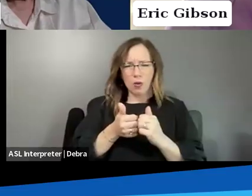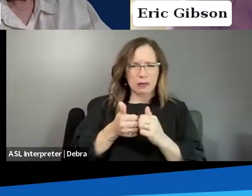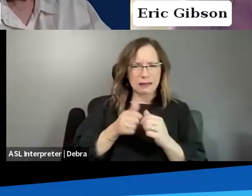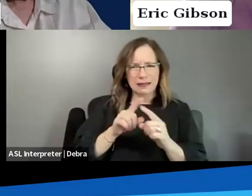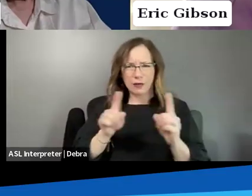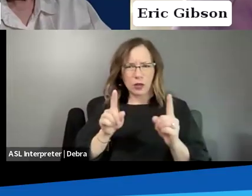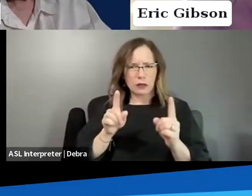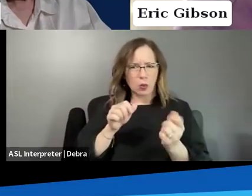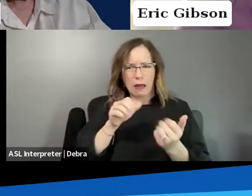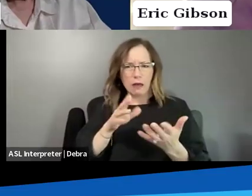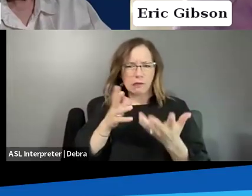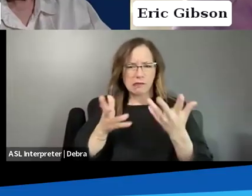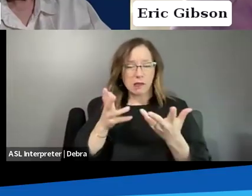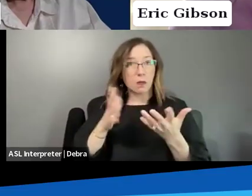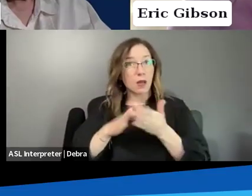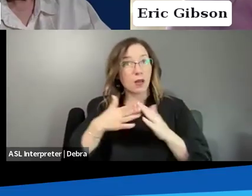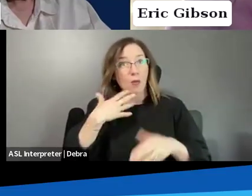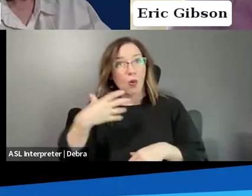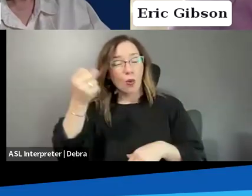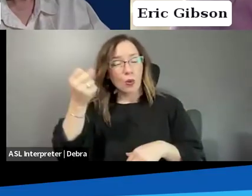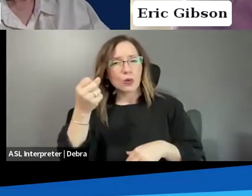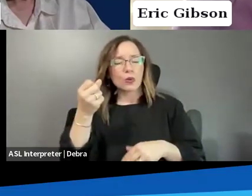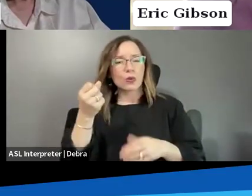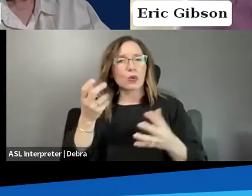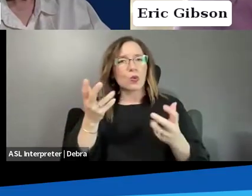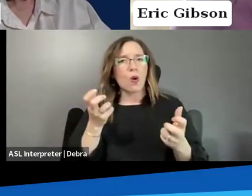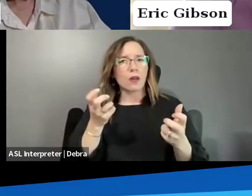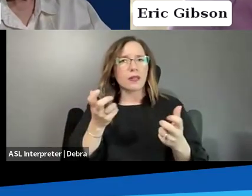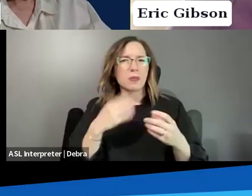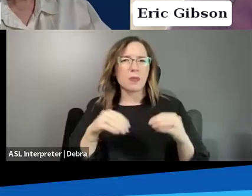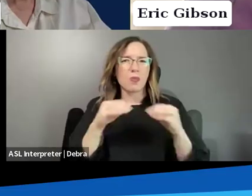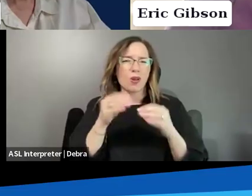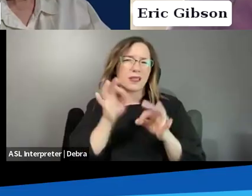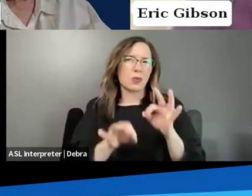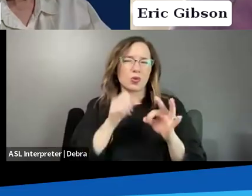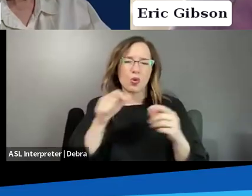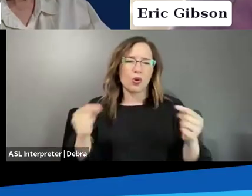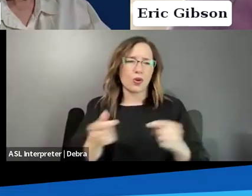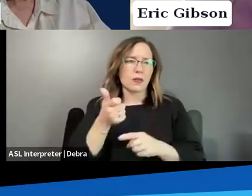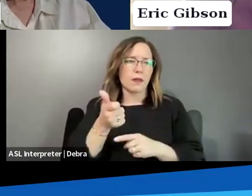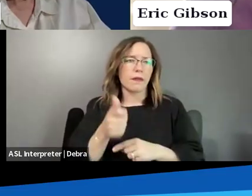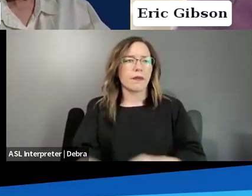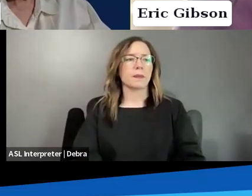it's, as you age, you kind of want that stuff to be simpler so you don't hurt yourself.